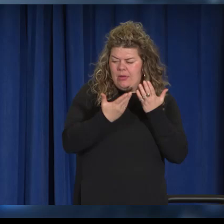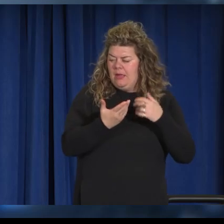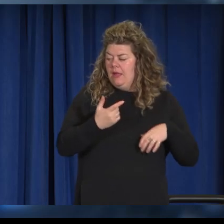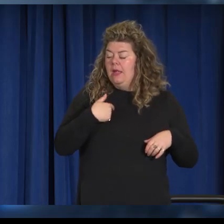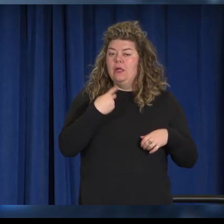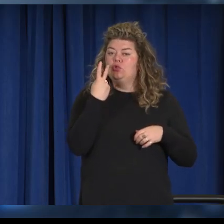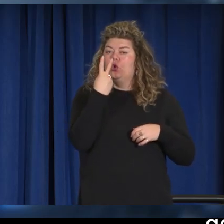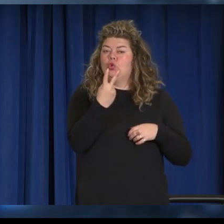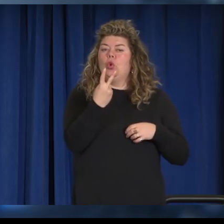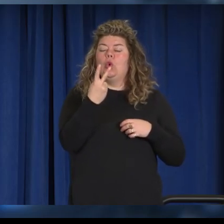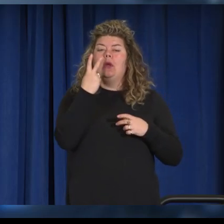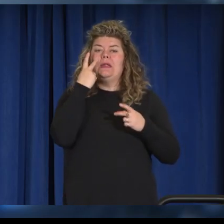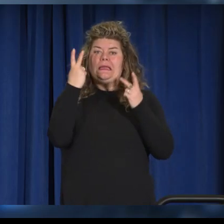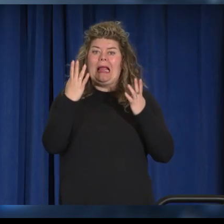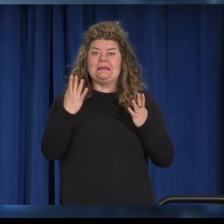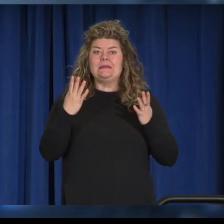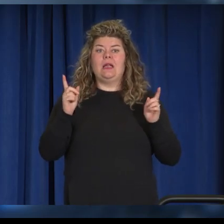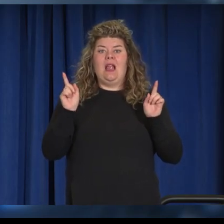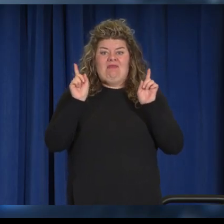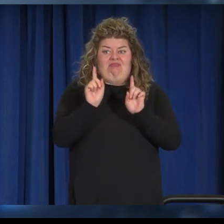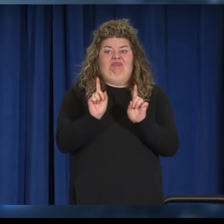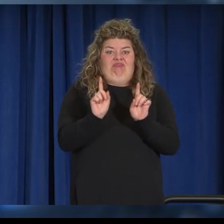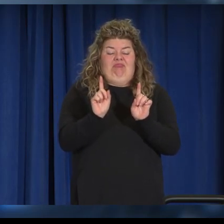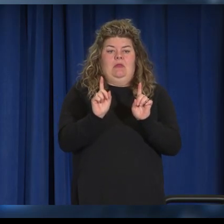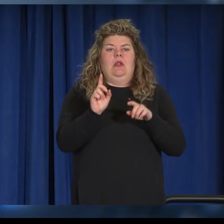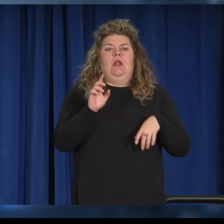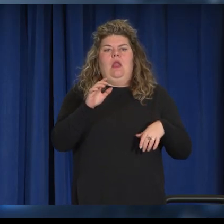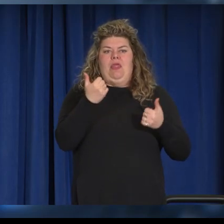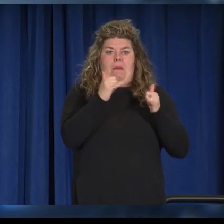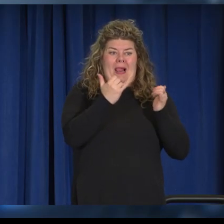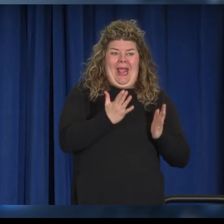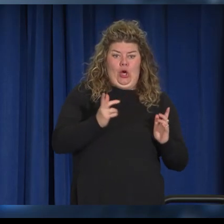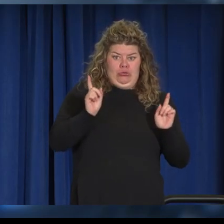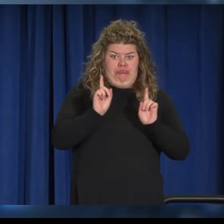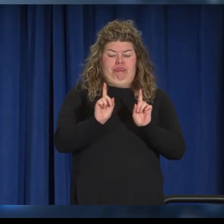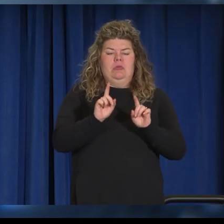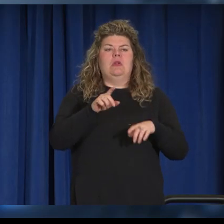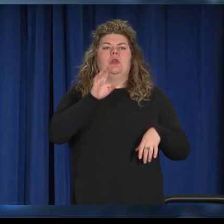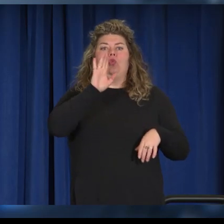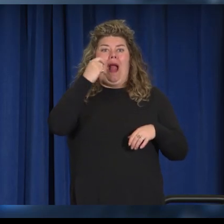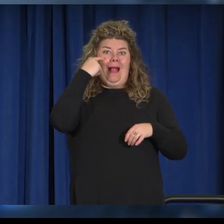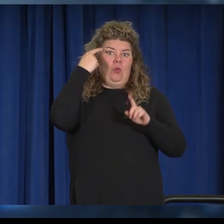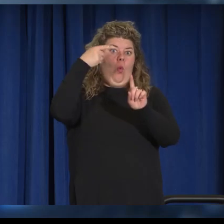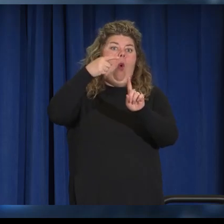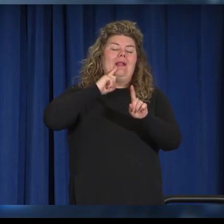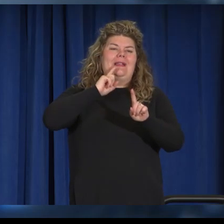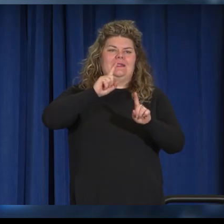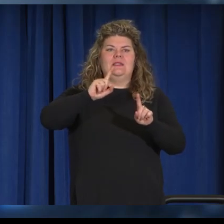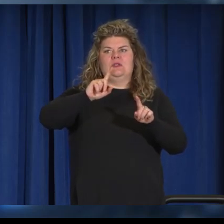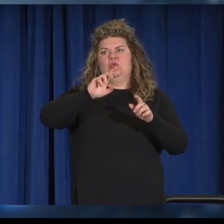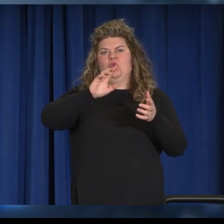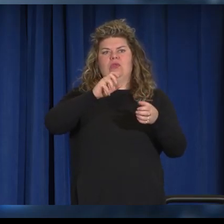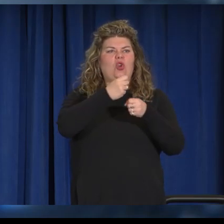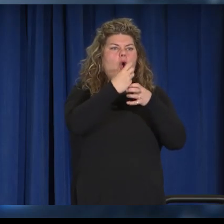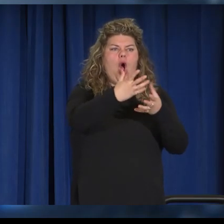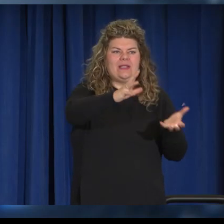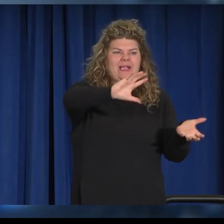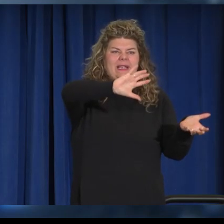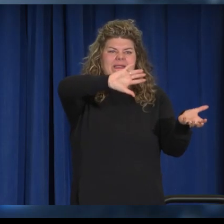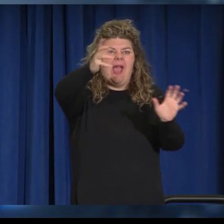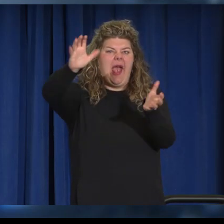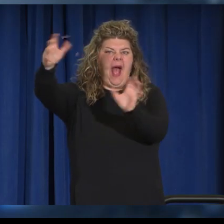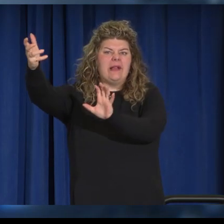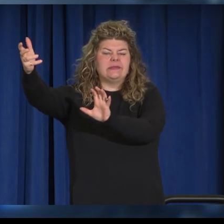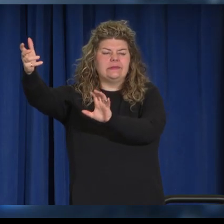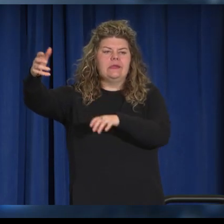your idea is to cause chaos, and my young people love it. You work together to sort of go around and complete a